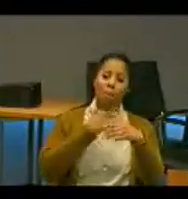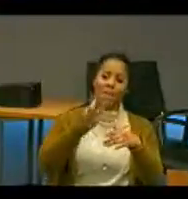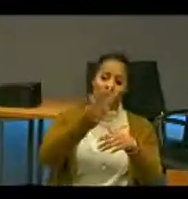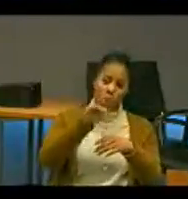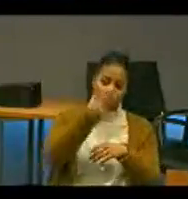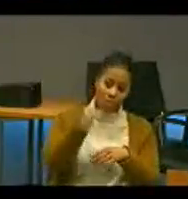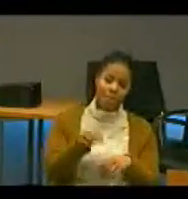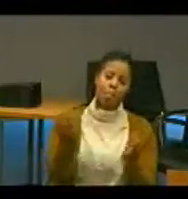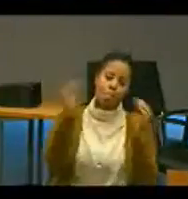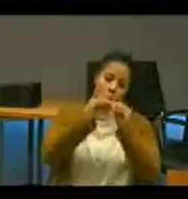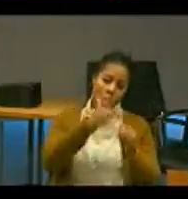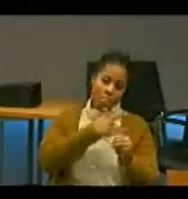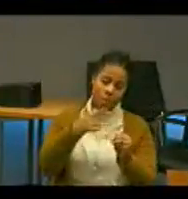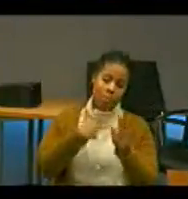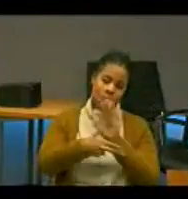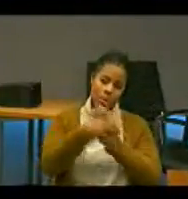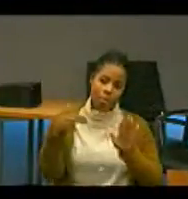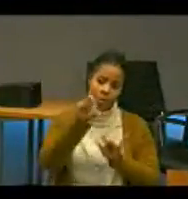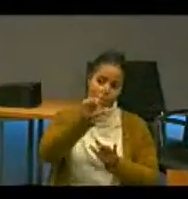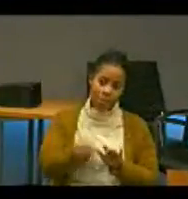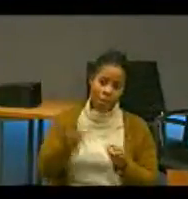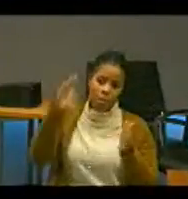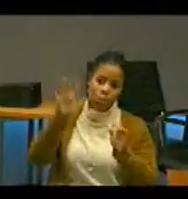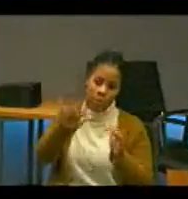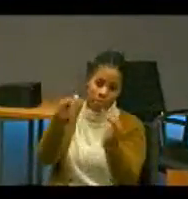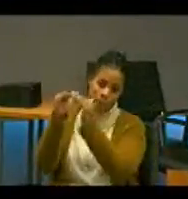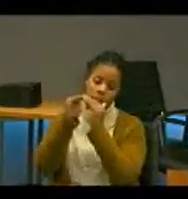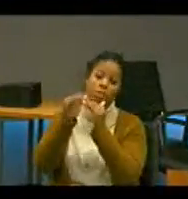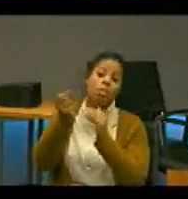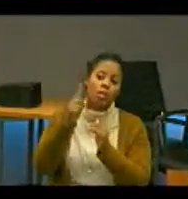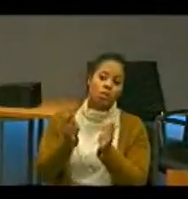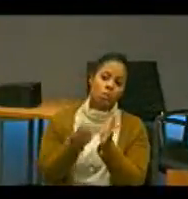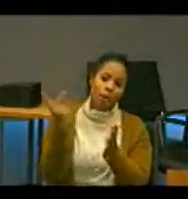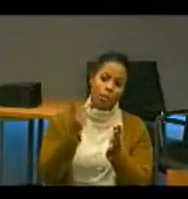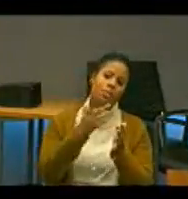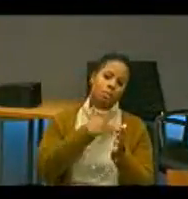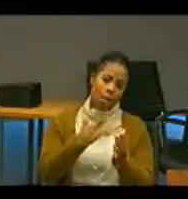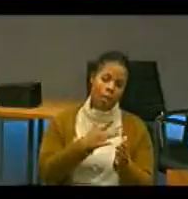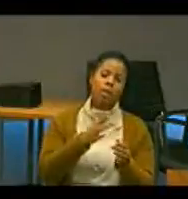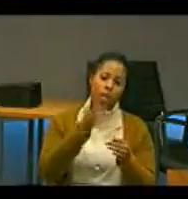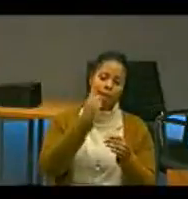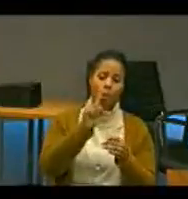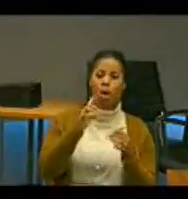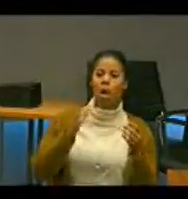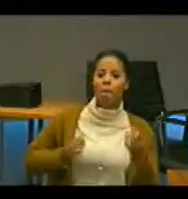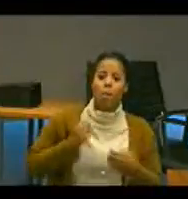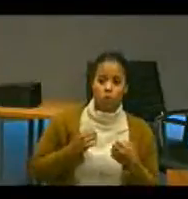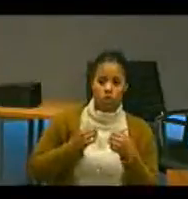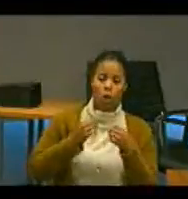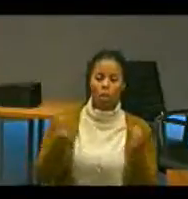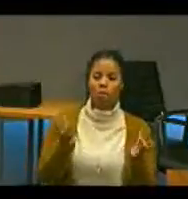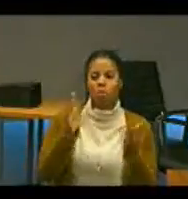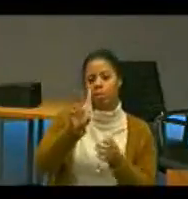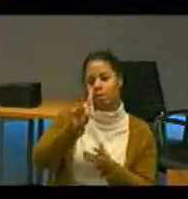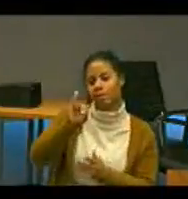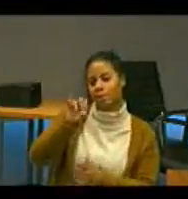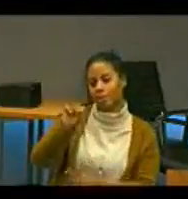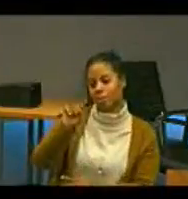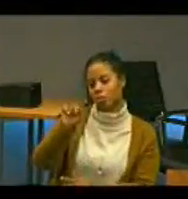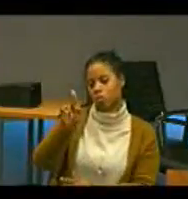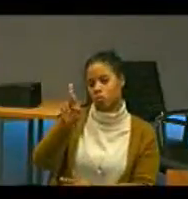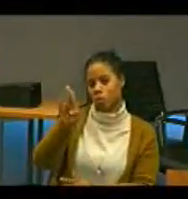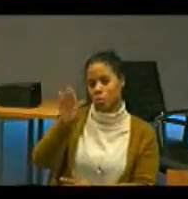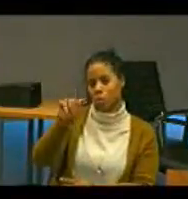identified with a disability than their peers, and twice as likely to be identified with emotional disturbance. In highlighting disparities in